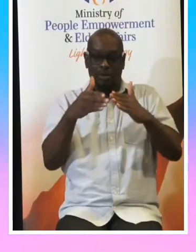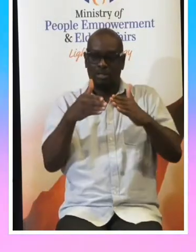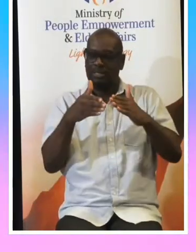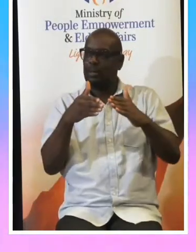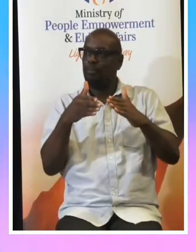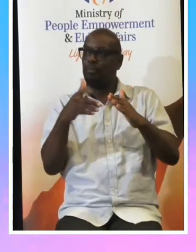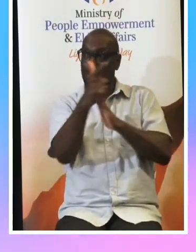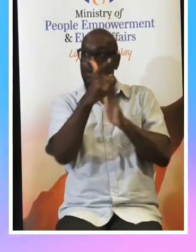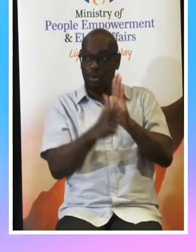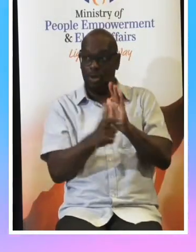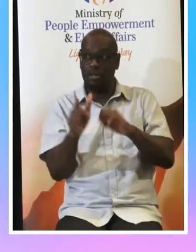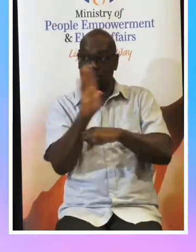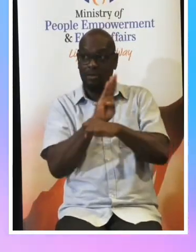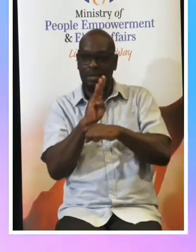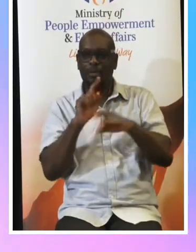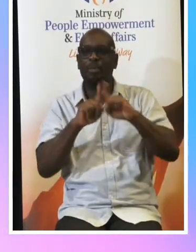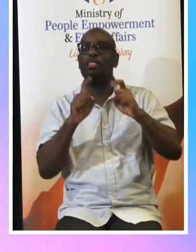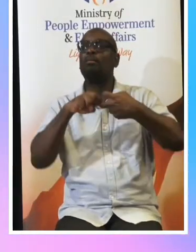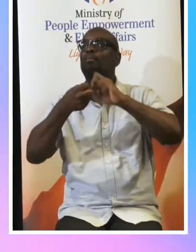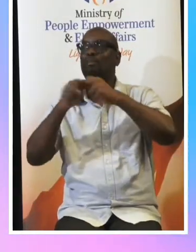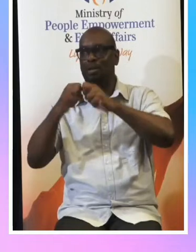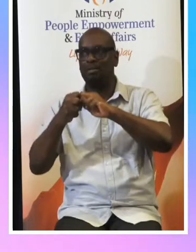region.